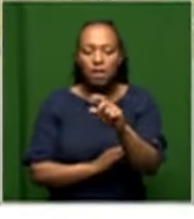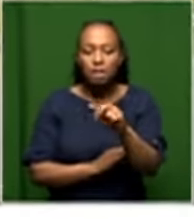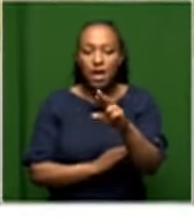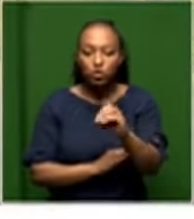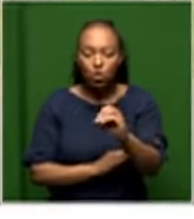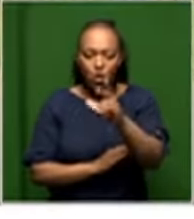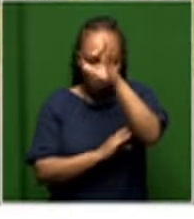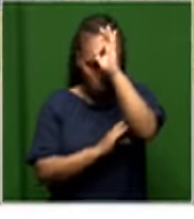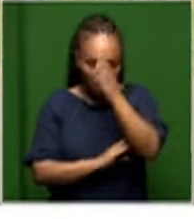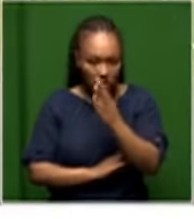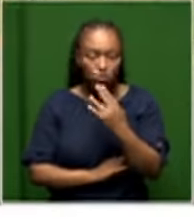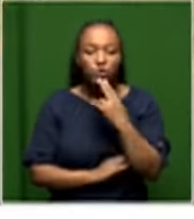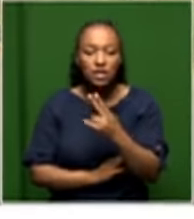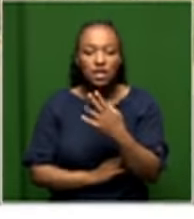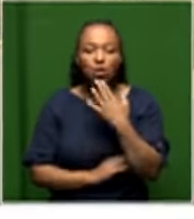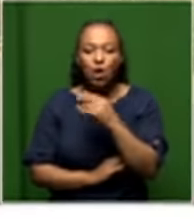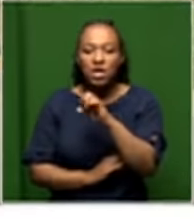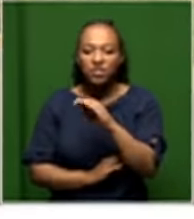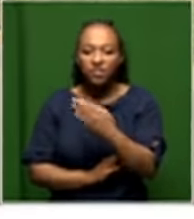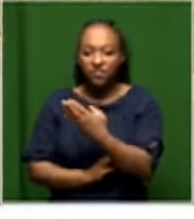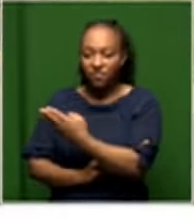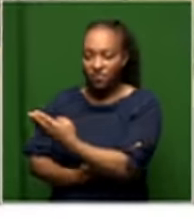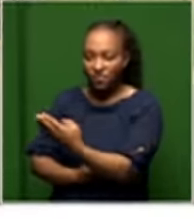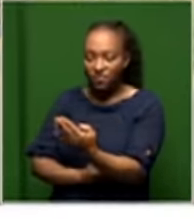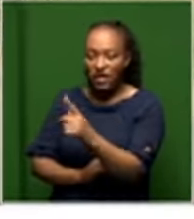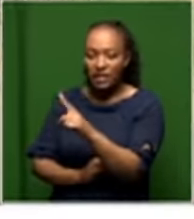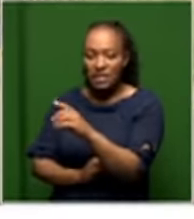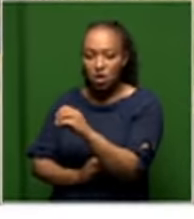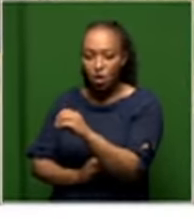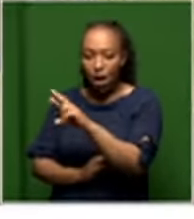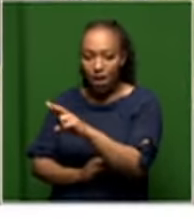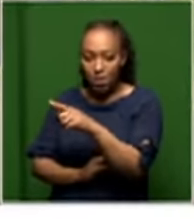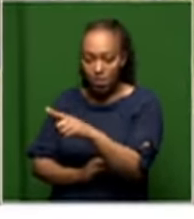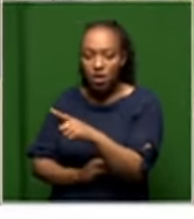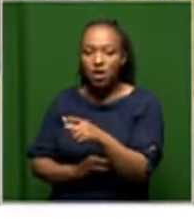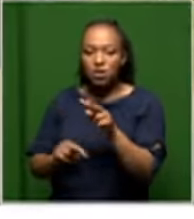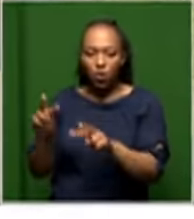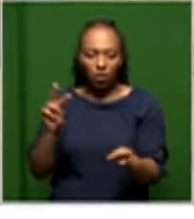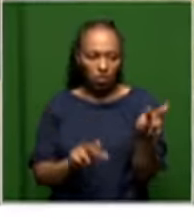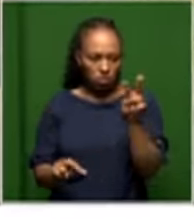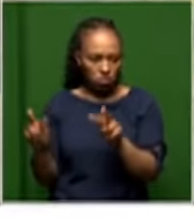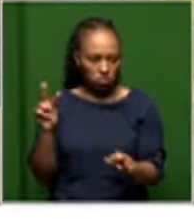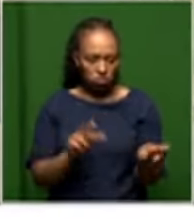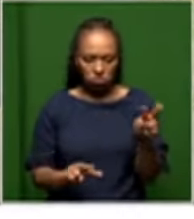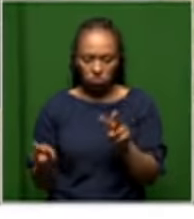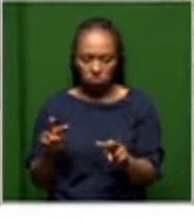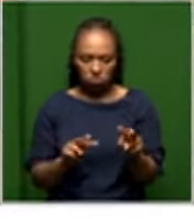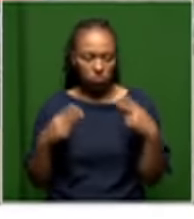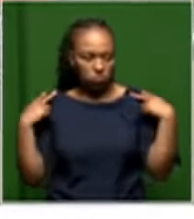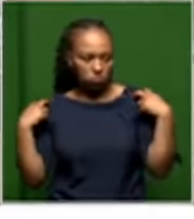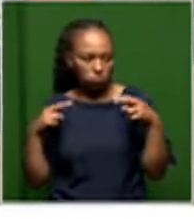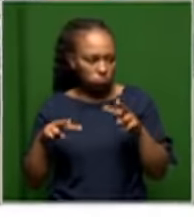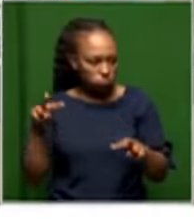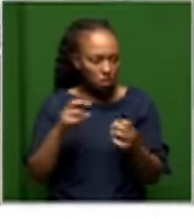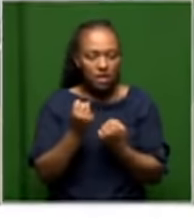as well. You can see visuals of the EFF's DOR, which effectively will be policing and will be marshalling those members